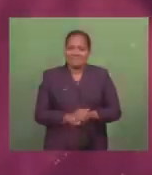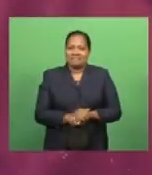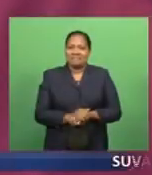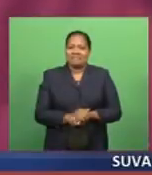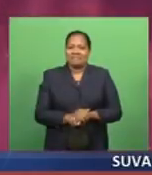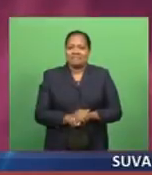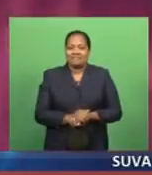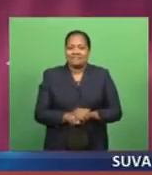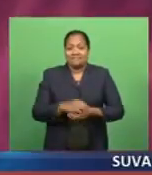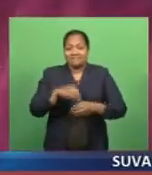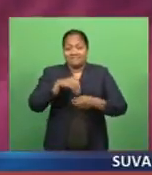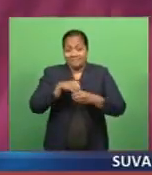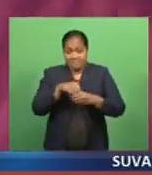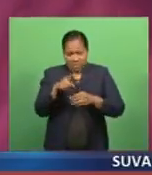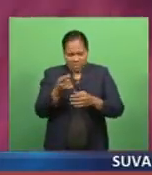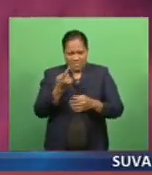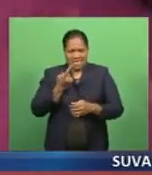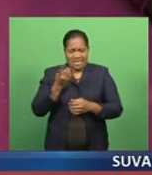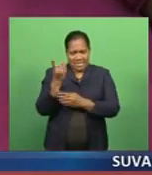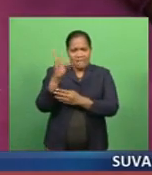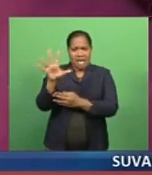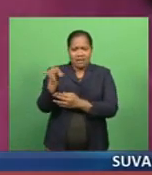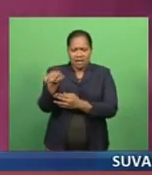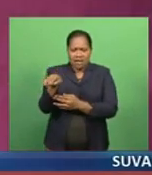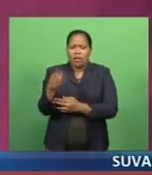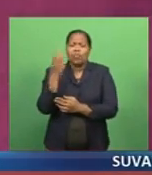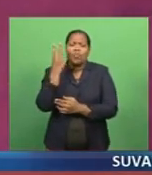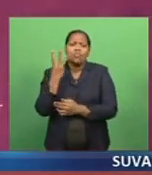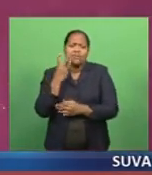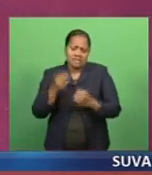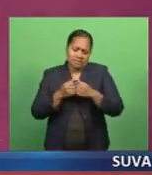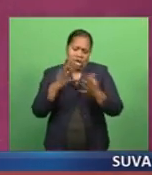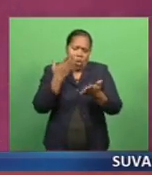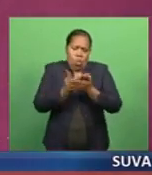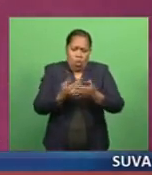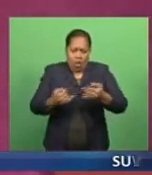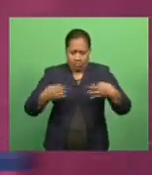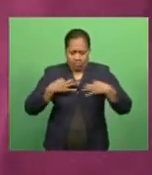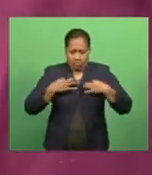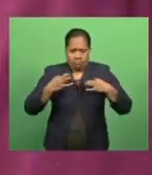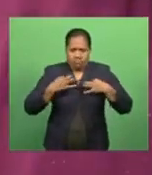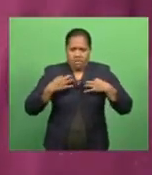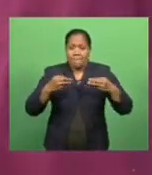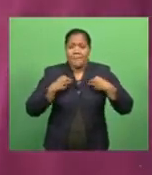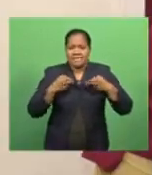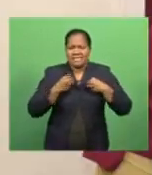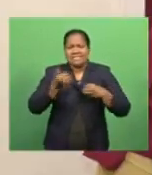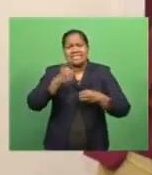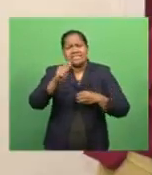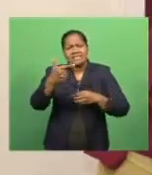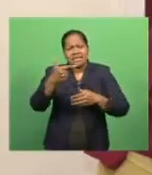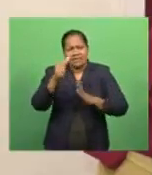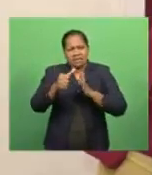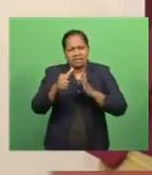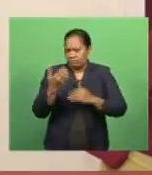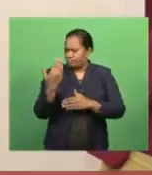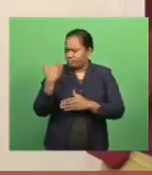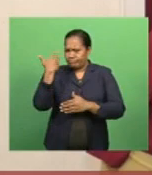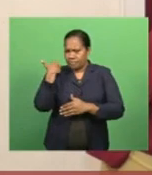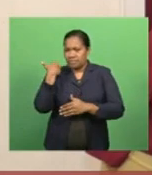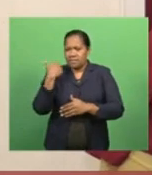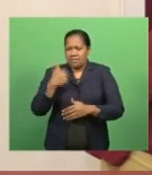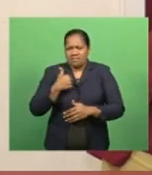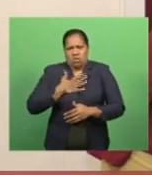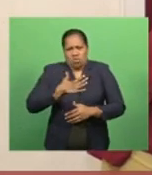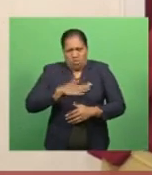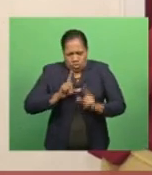With an eagerness to be independent, Mezabeen Azam started her online clothing business 6 to 7 years ago. I really wanted to do